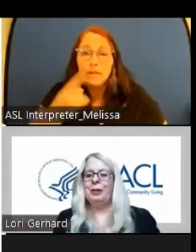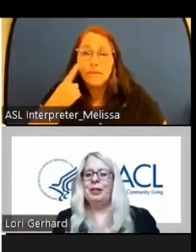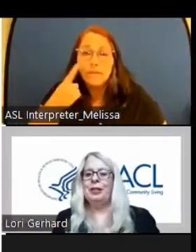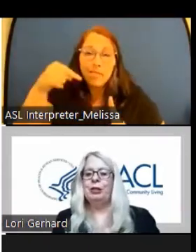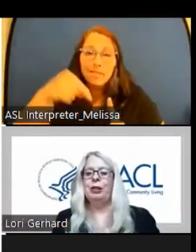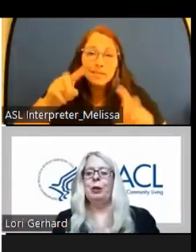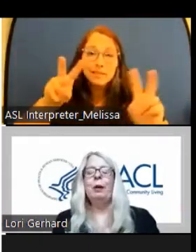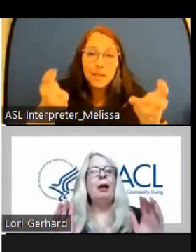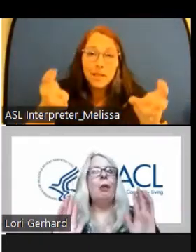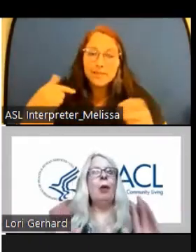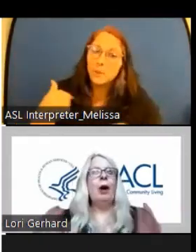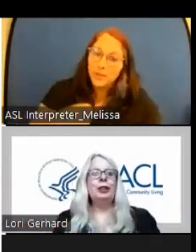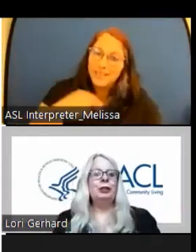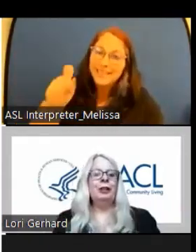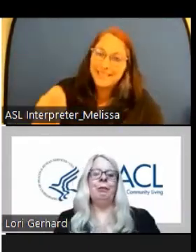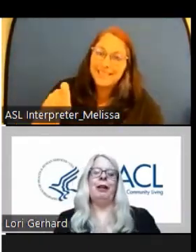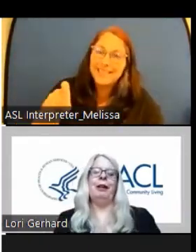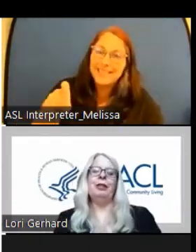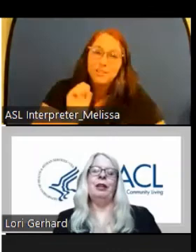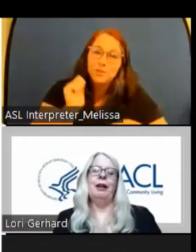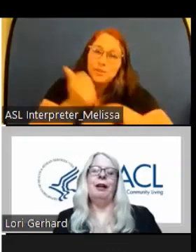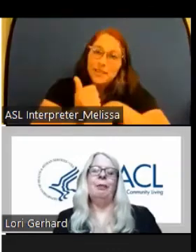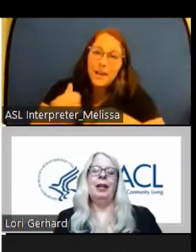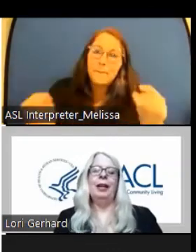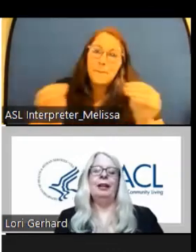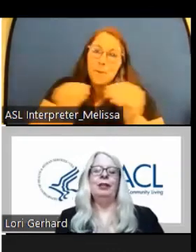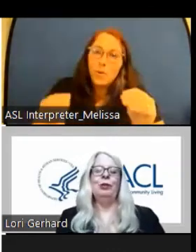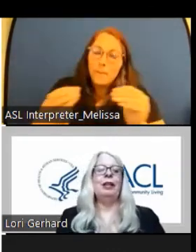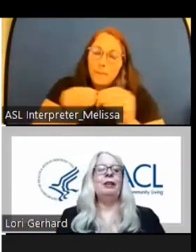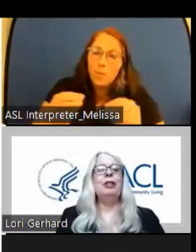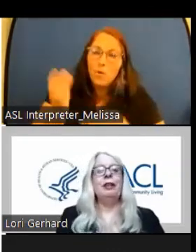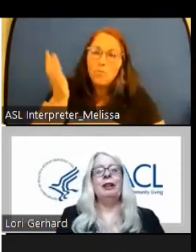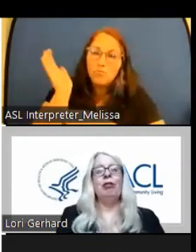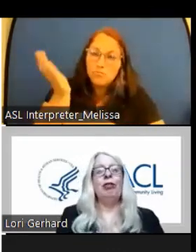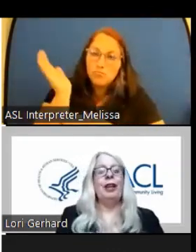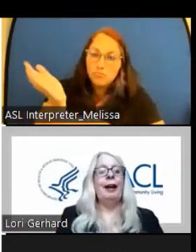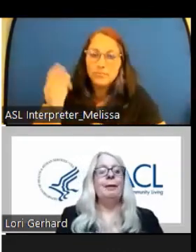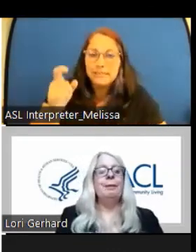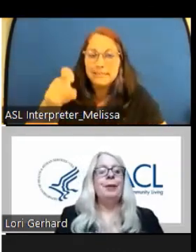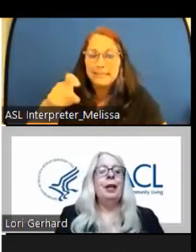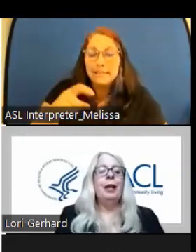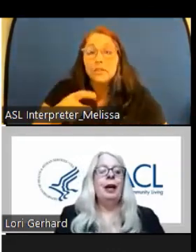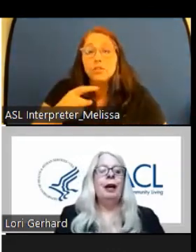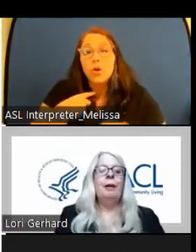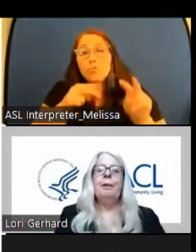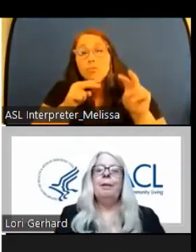technical assistance. So watch your emails and newsletters and things for that.